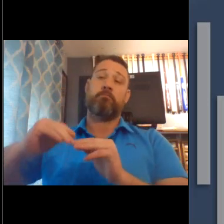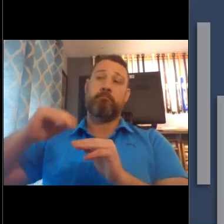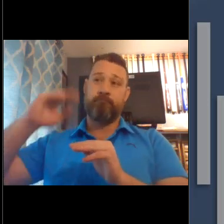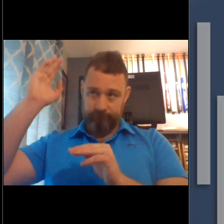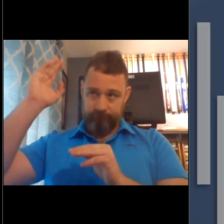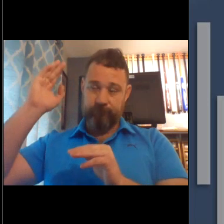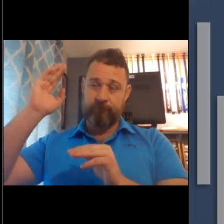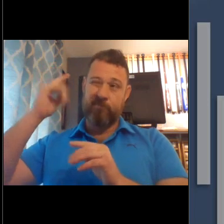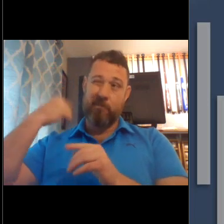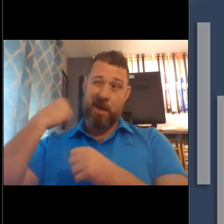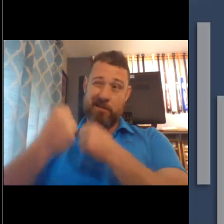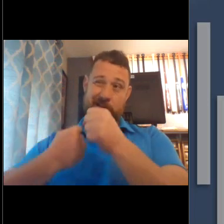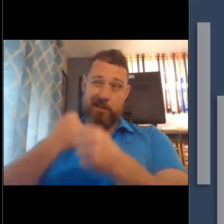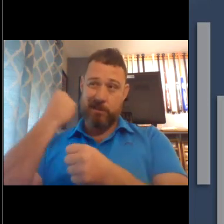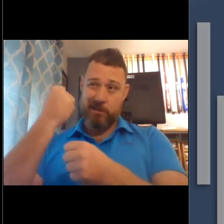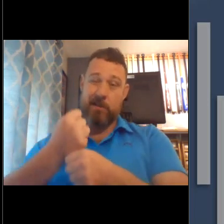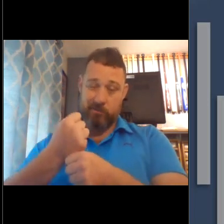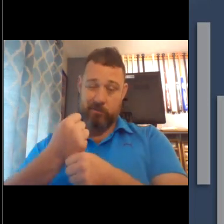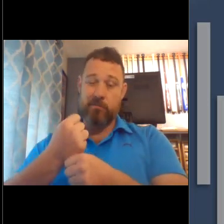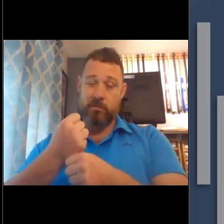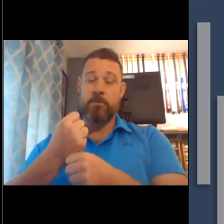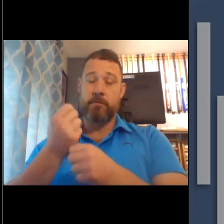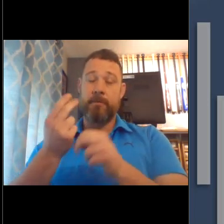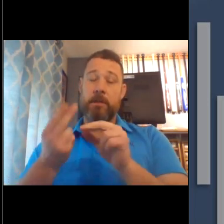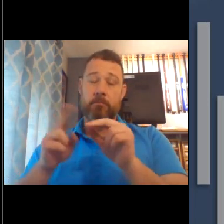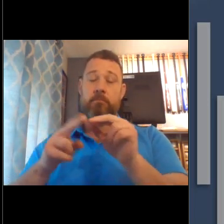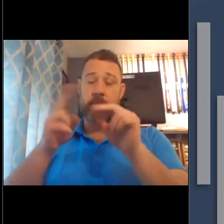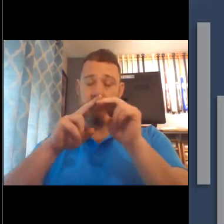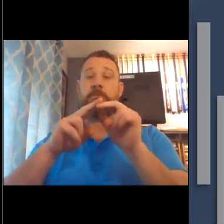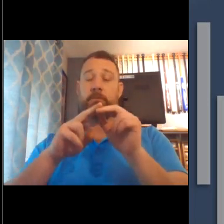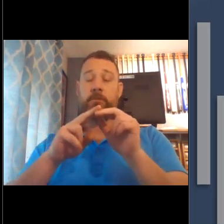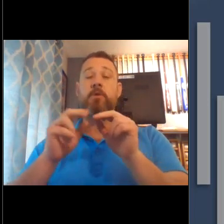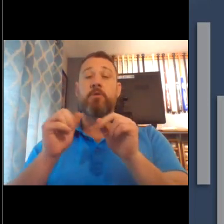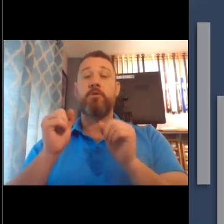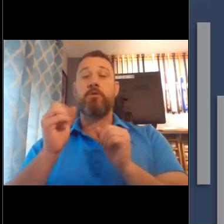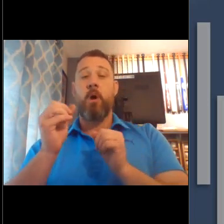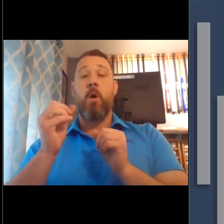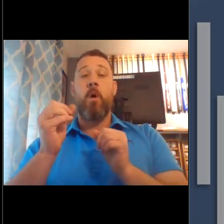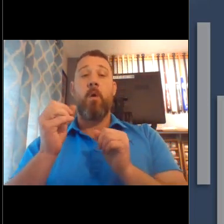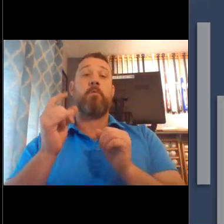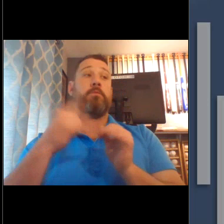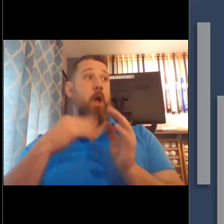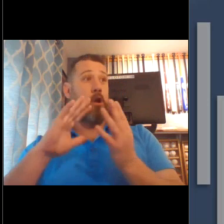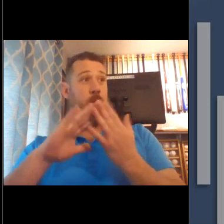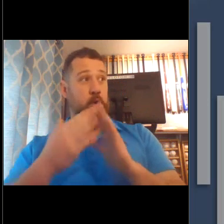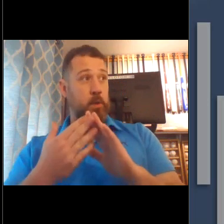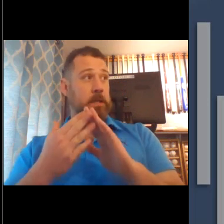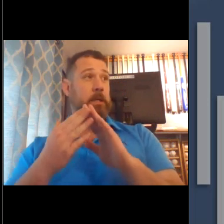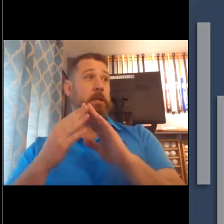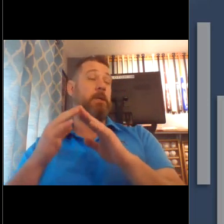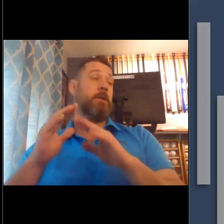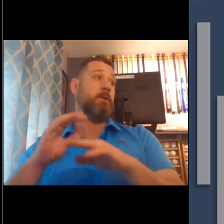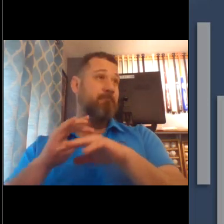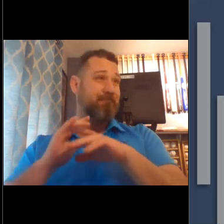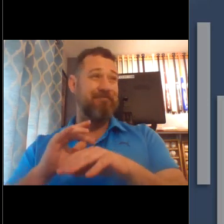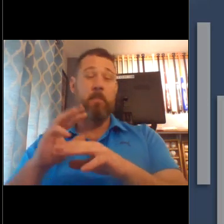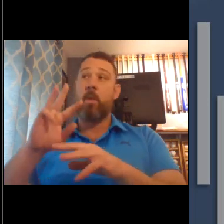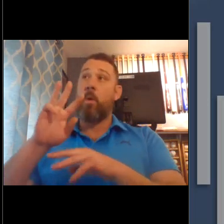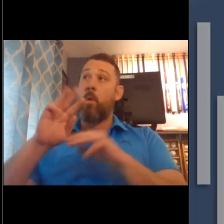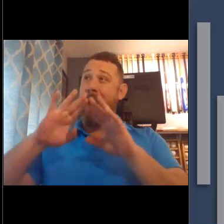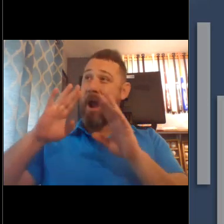volumes have been particularly significant. So in addition to our communities bearing the burden of the warehousing